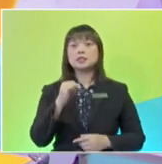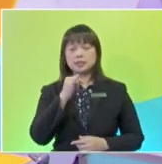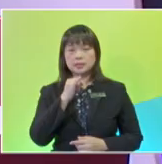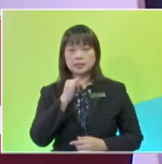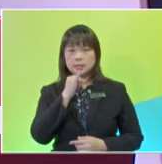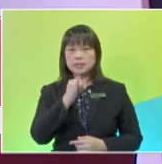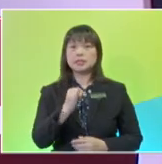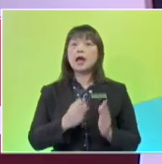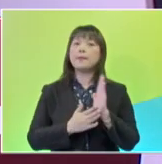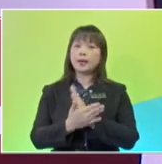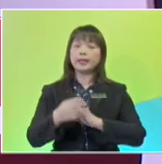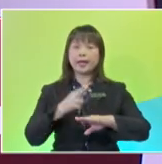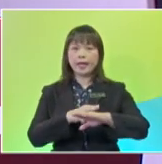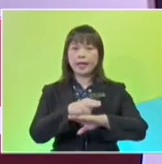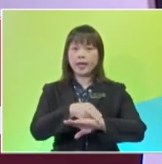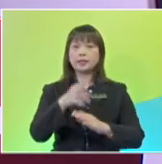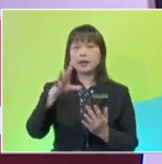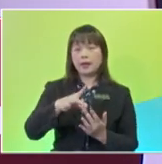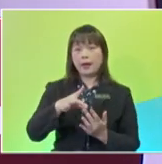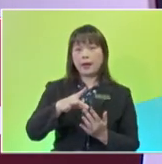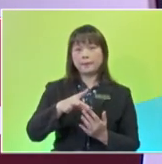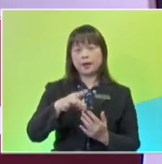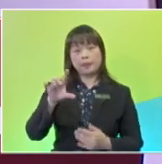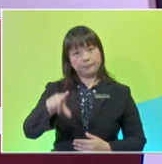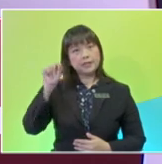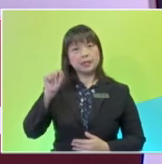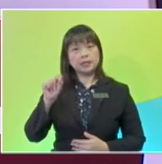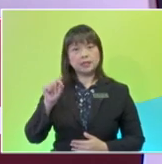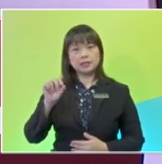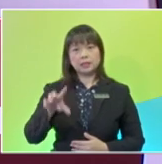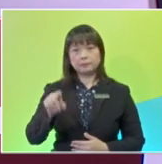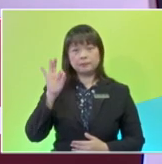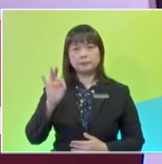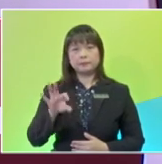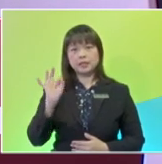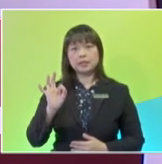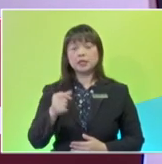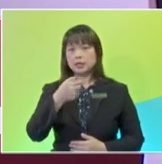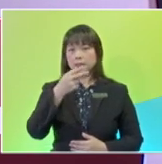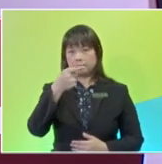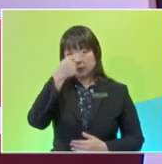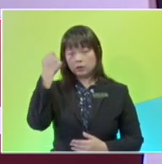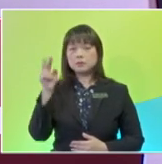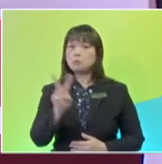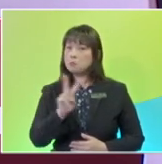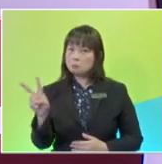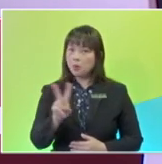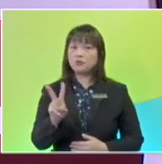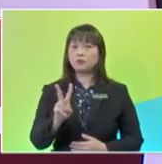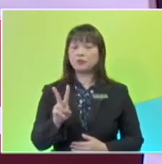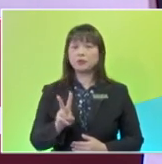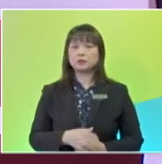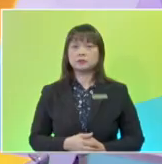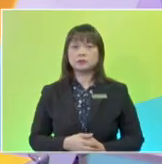if both objects are made of iron, it's impossible to use the magnetic attraction to remove the two materials. Both also will be attracted